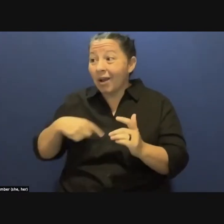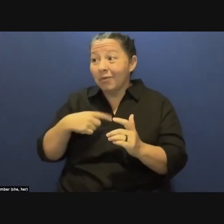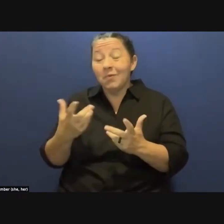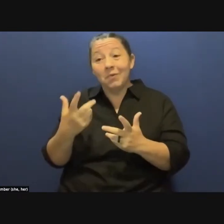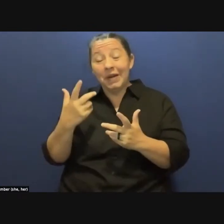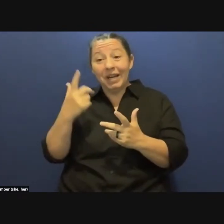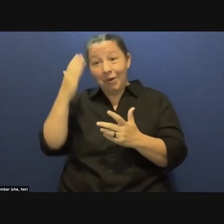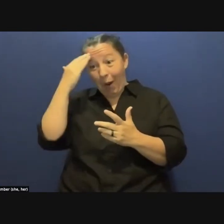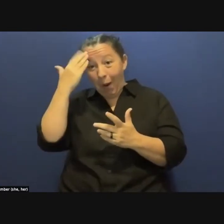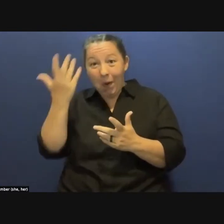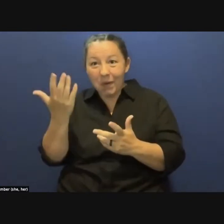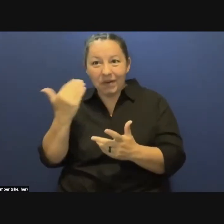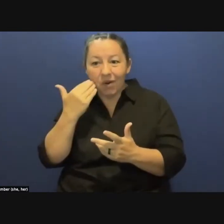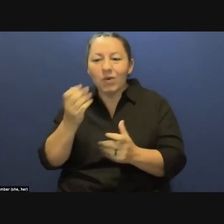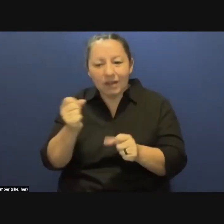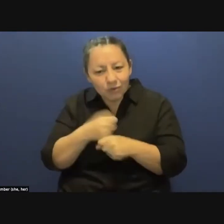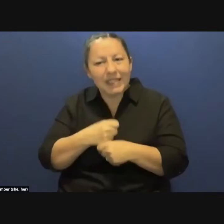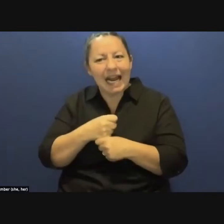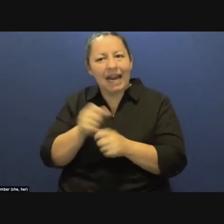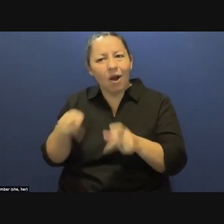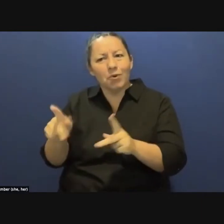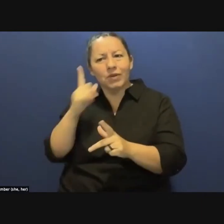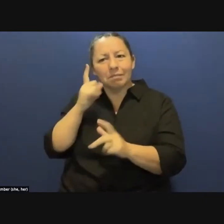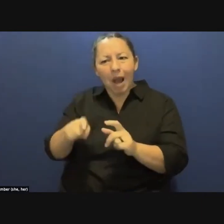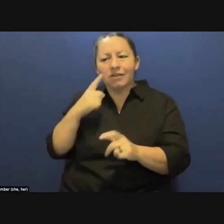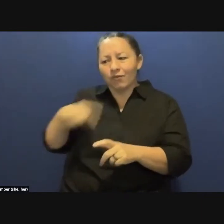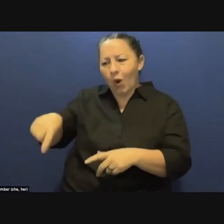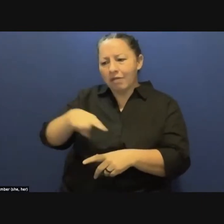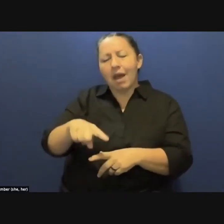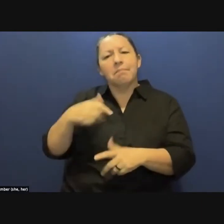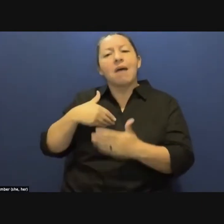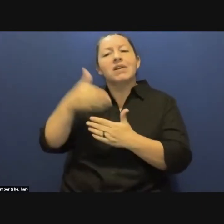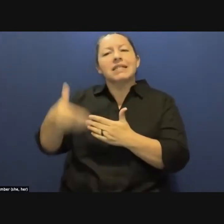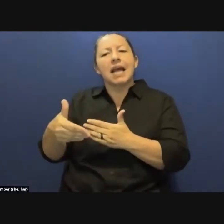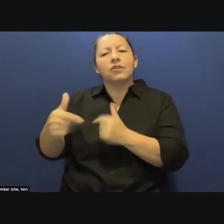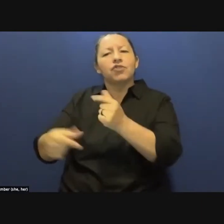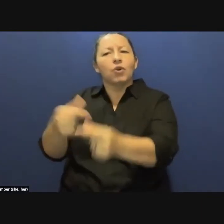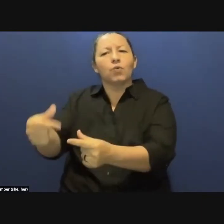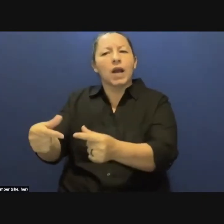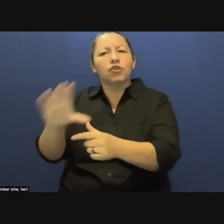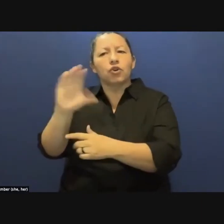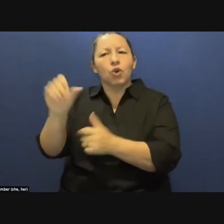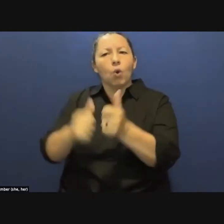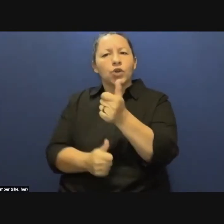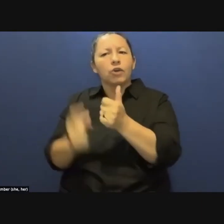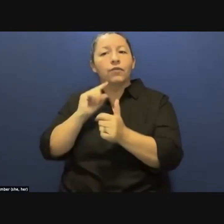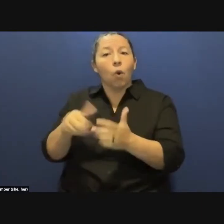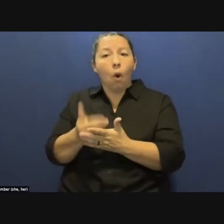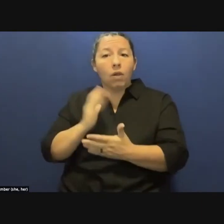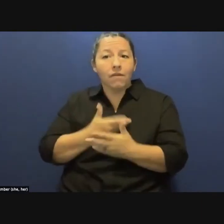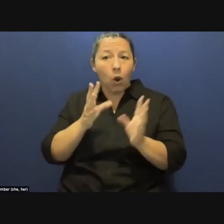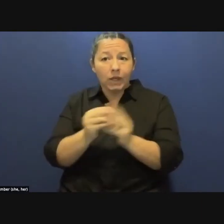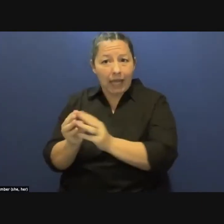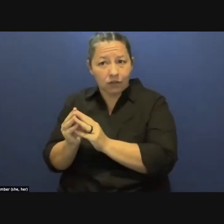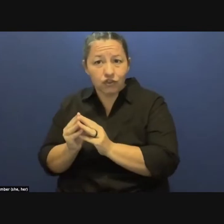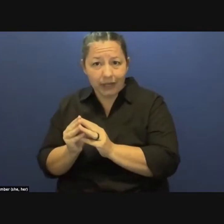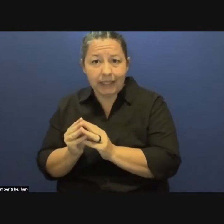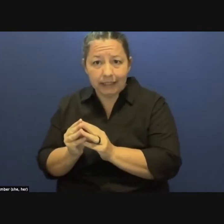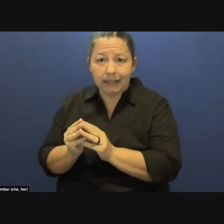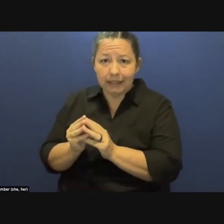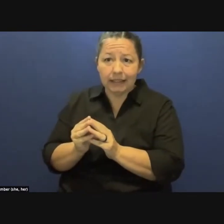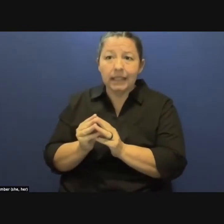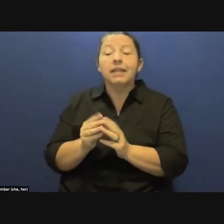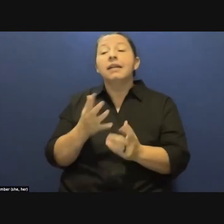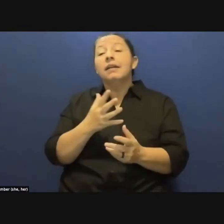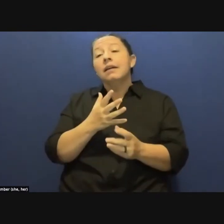done things like having next generation co-chairs for all of our sessions and